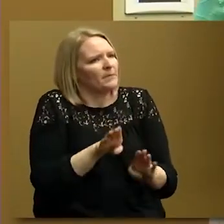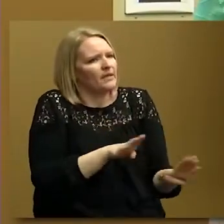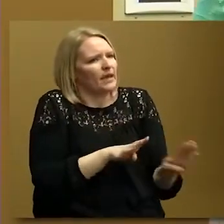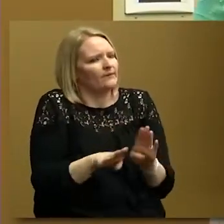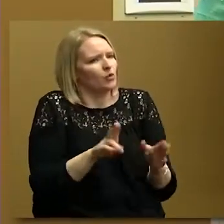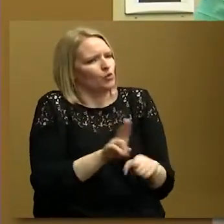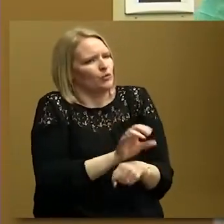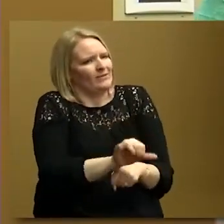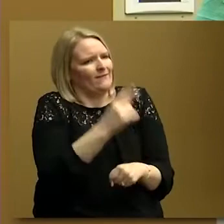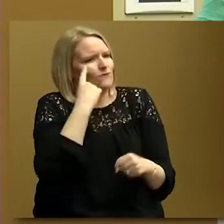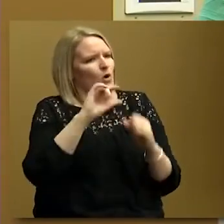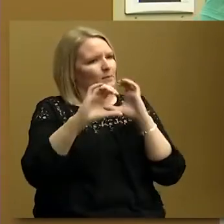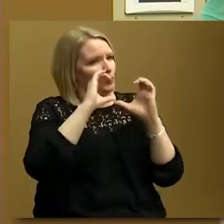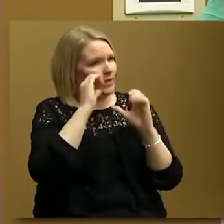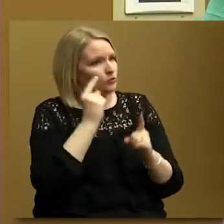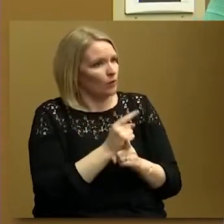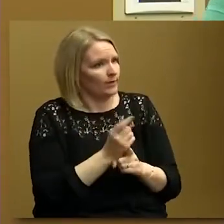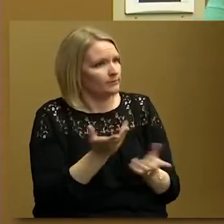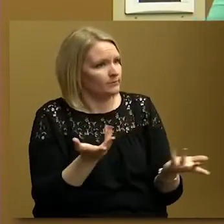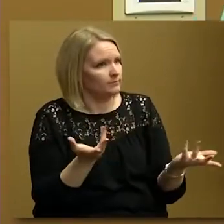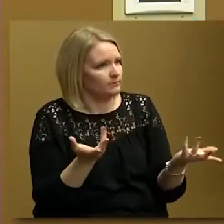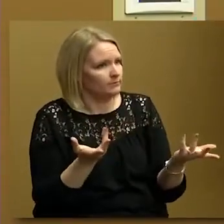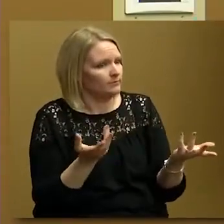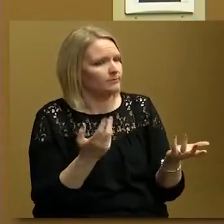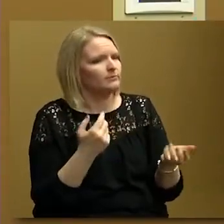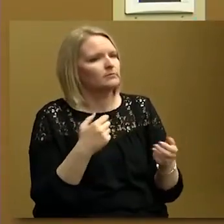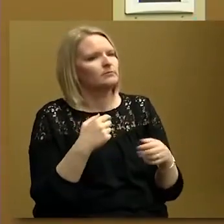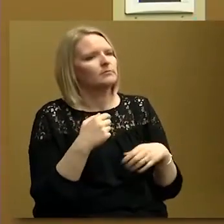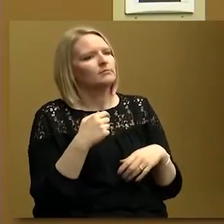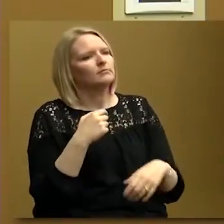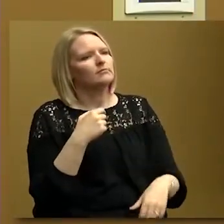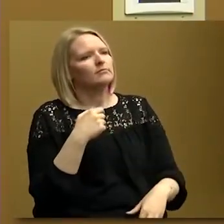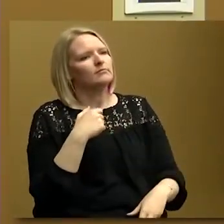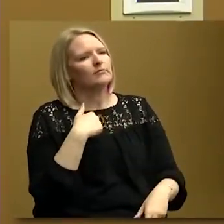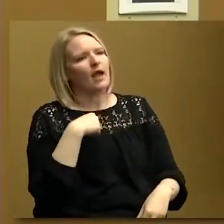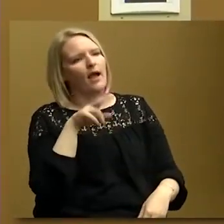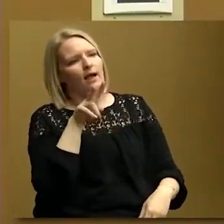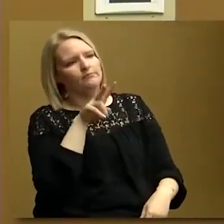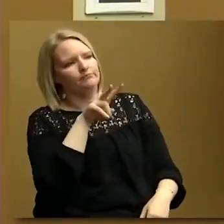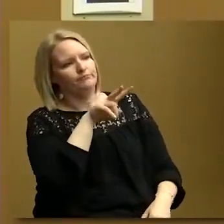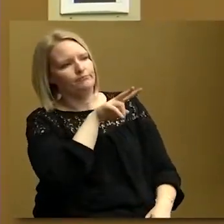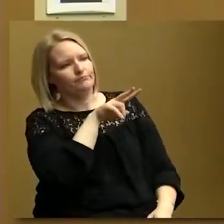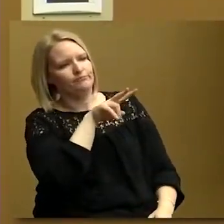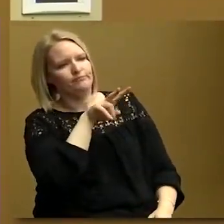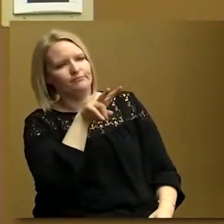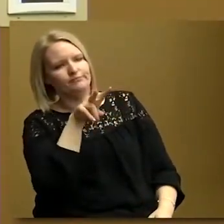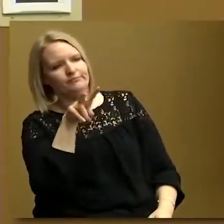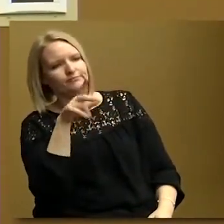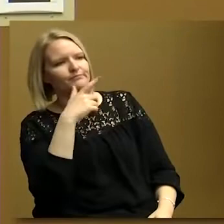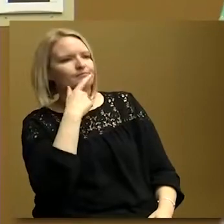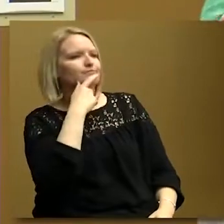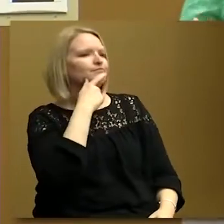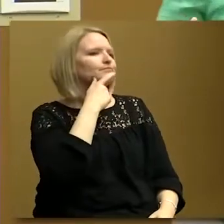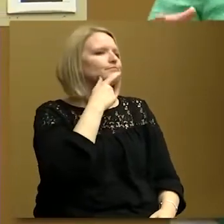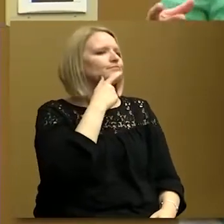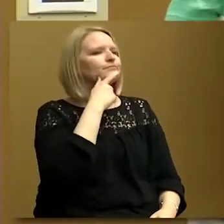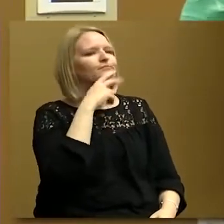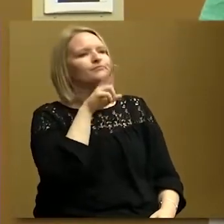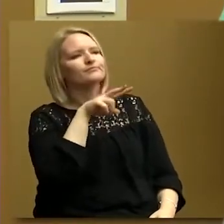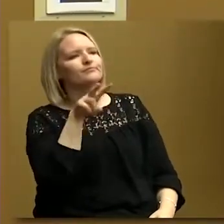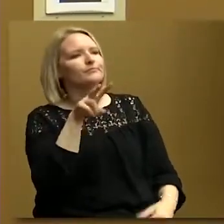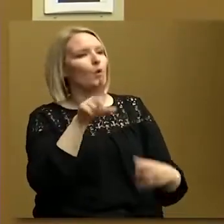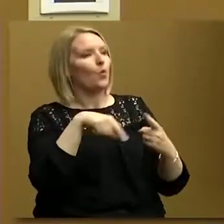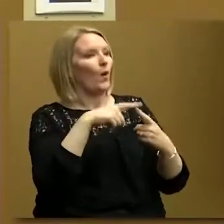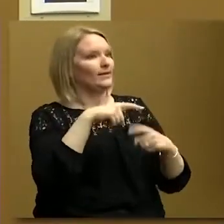communication, right? I mean, I can tell by looking in the room and watching you all when